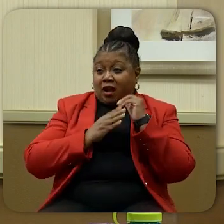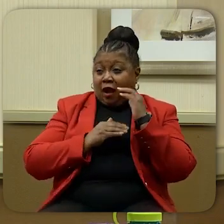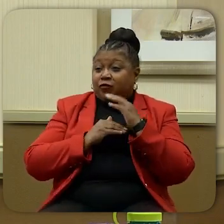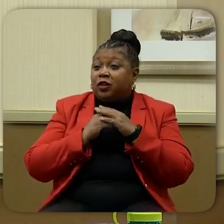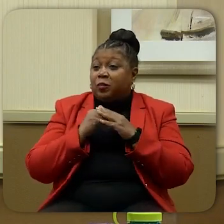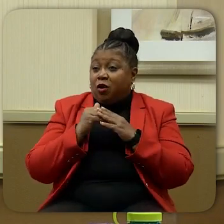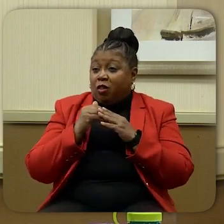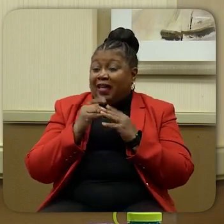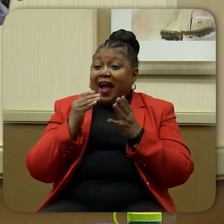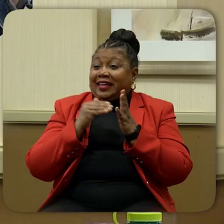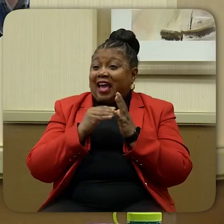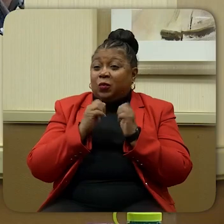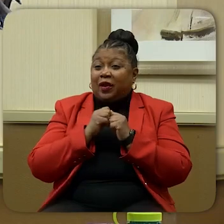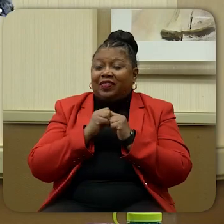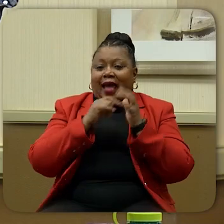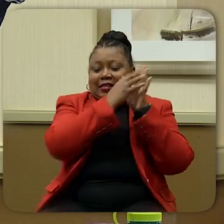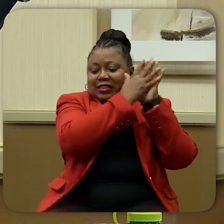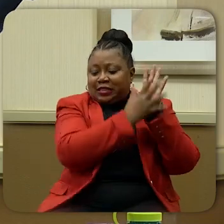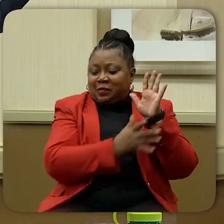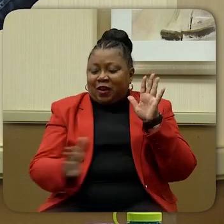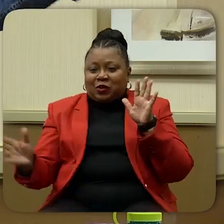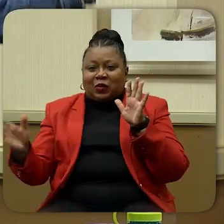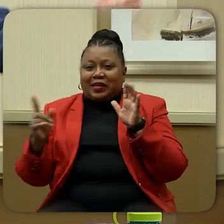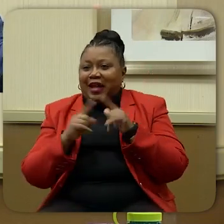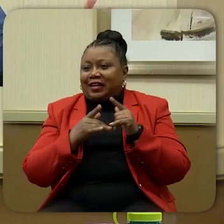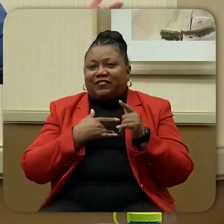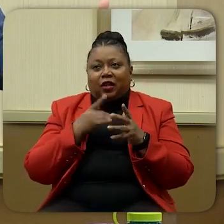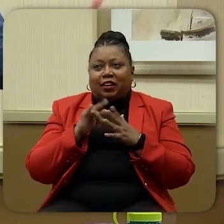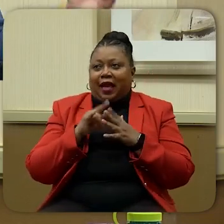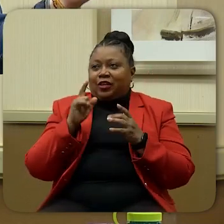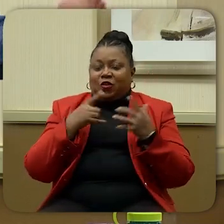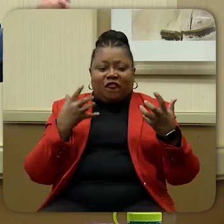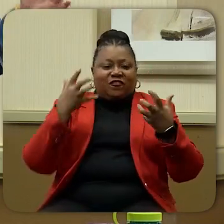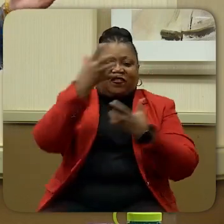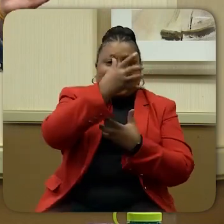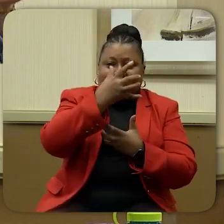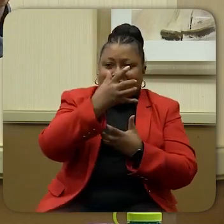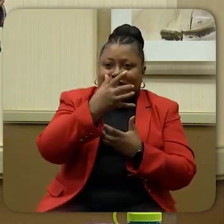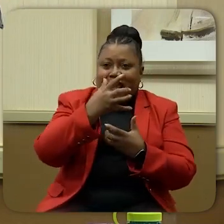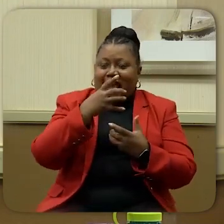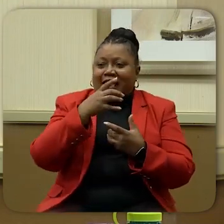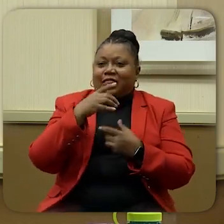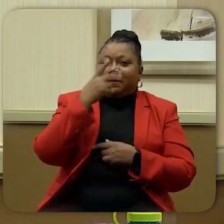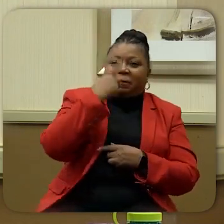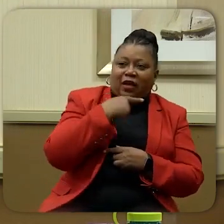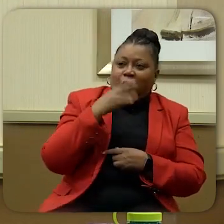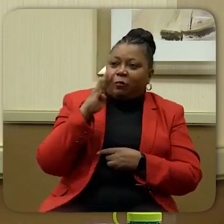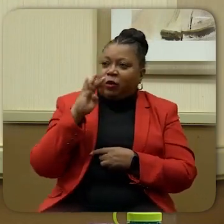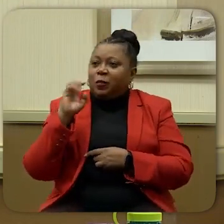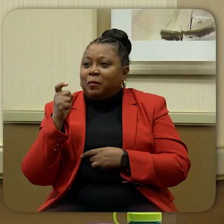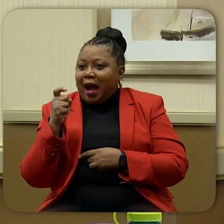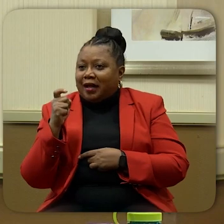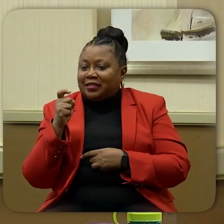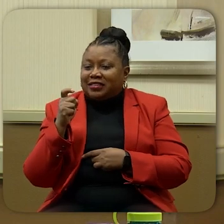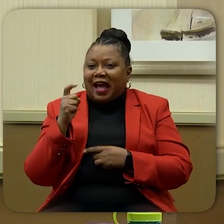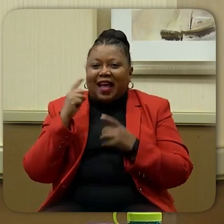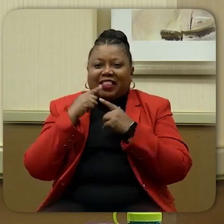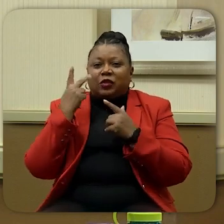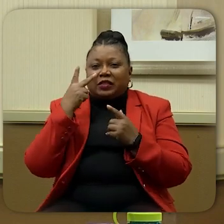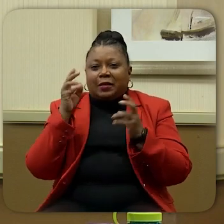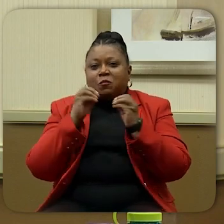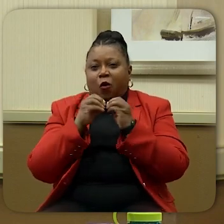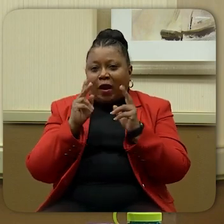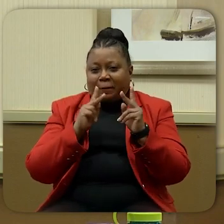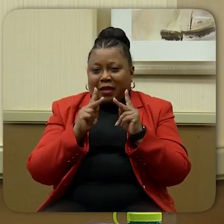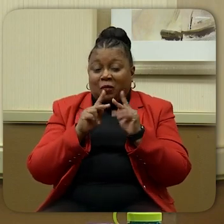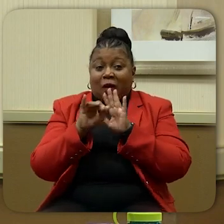comfortable, again, with that spectrum of not having to feel like you fit in the pink or that blue box. And I think we're gonna continue to see more